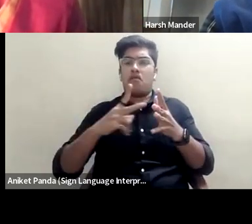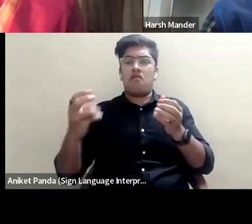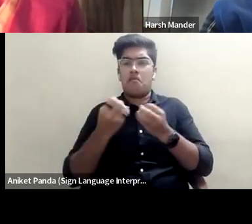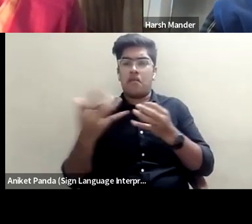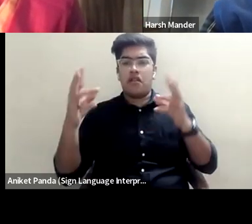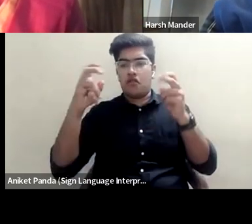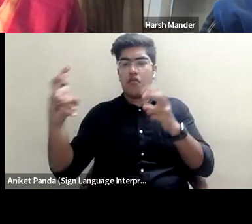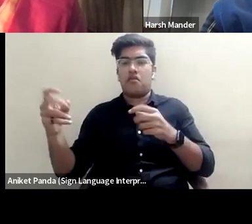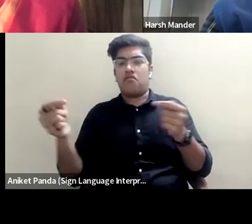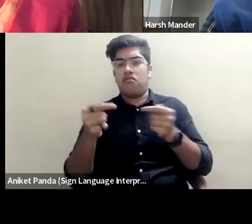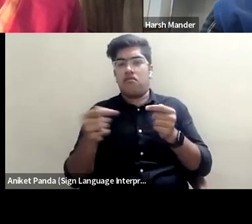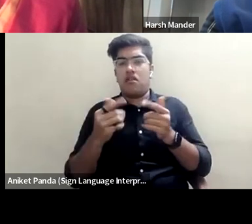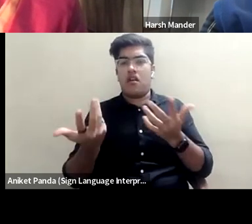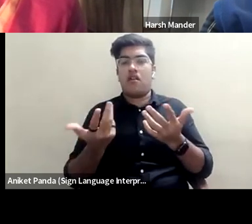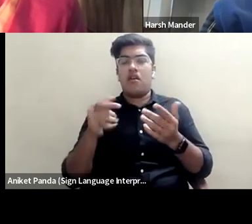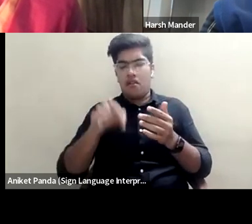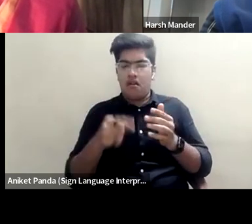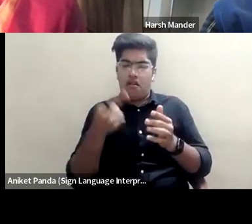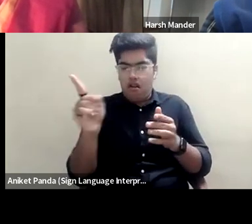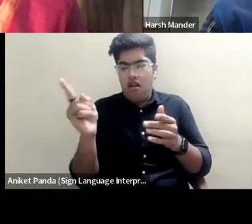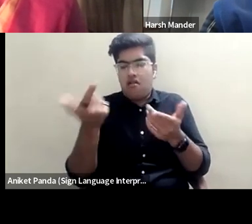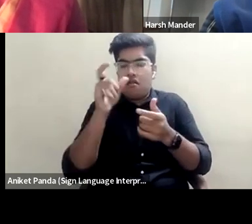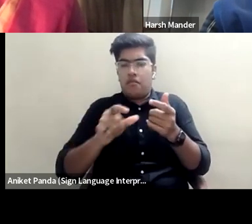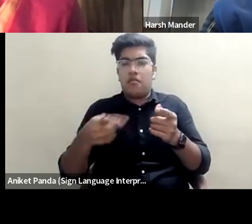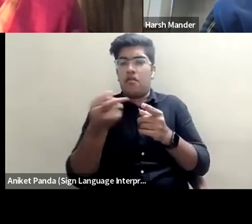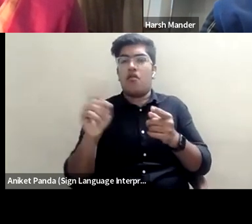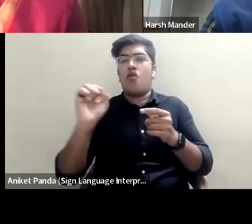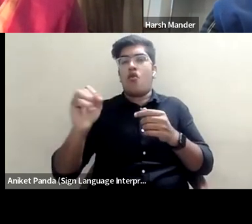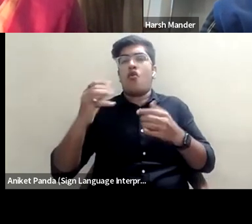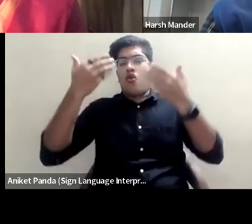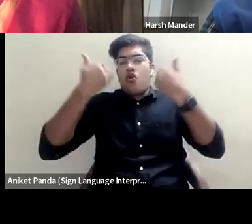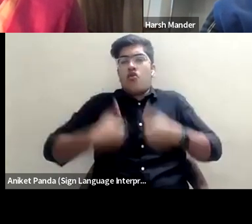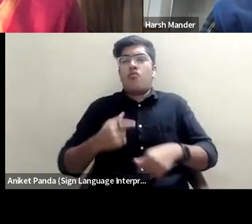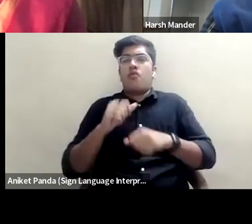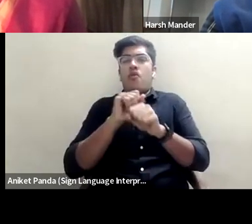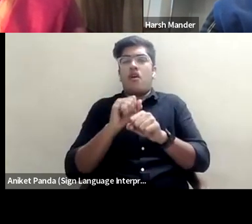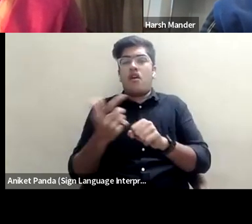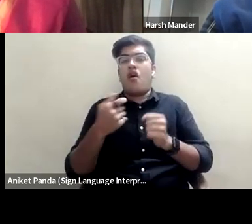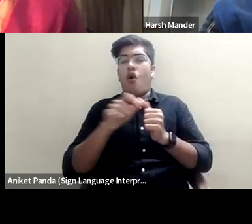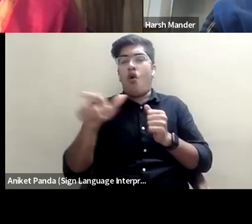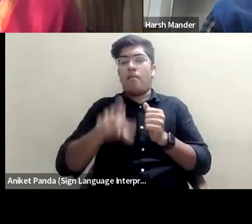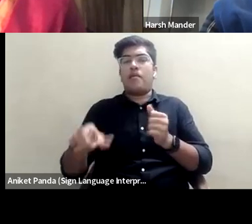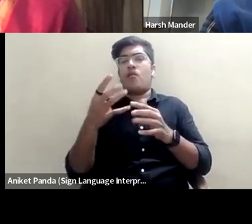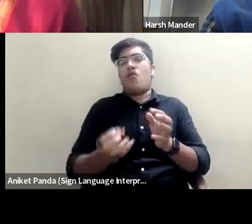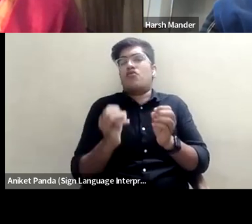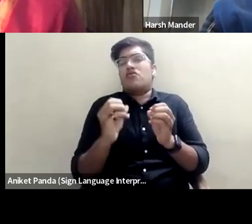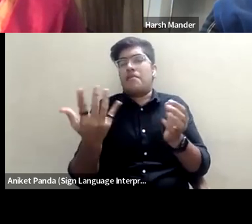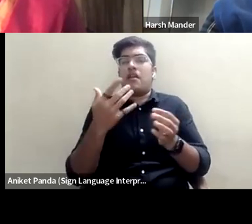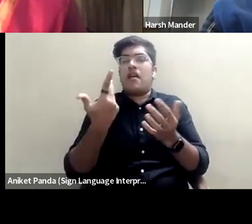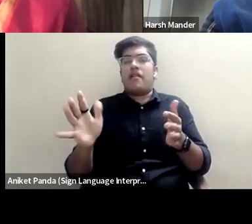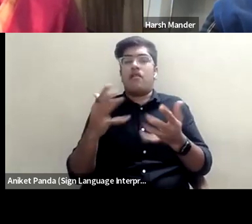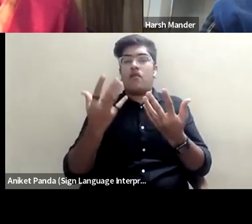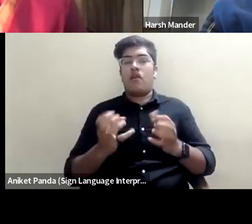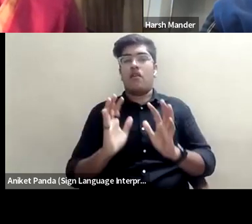not unjustified. It is human nature. Everybody wants something, you see, and it may be